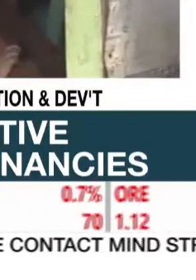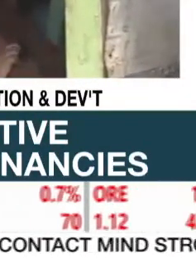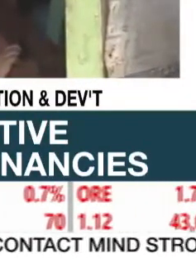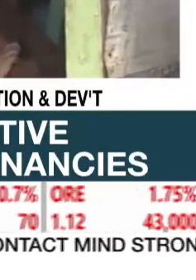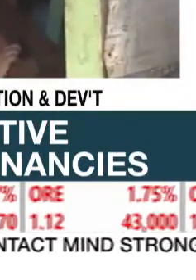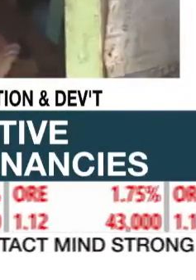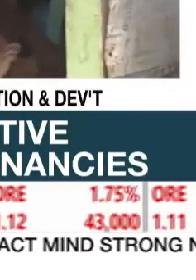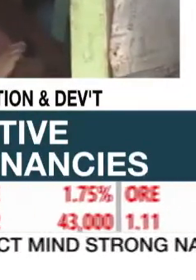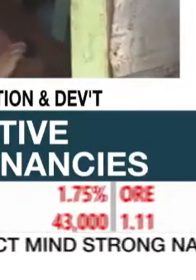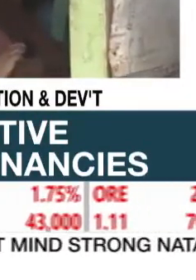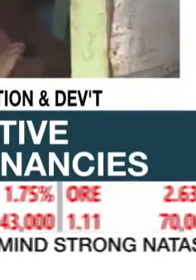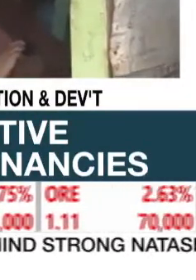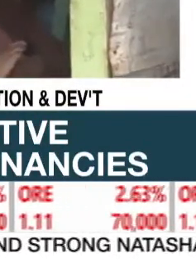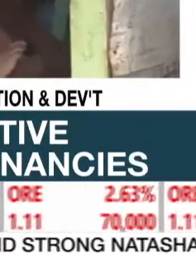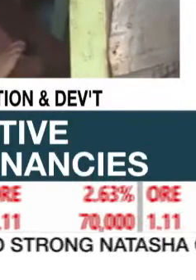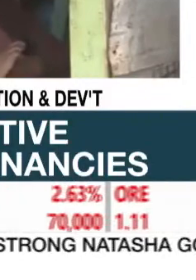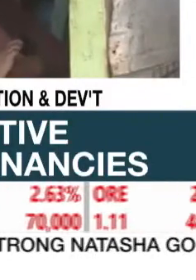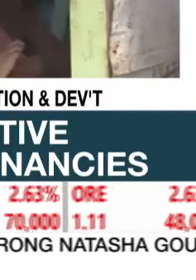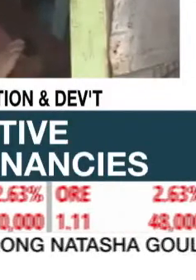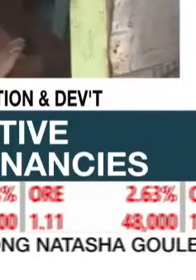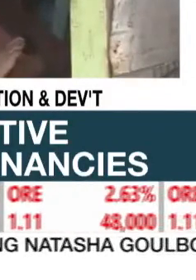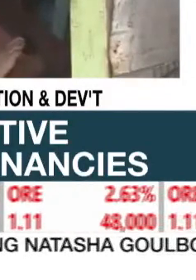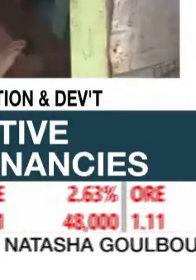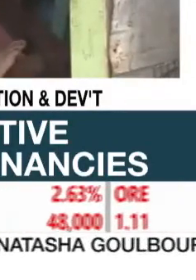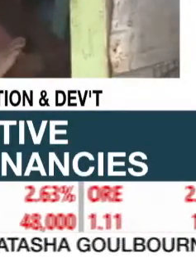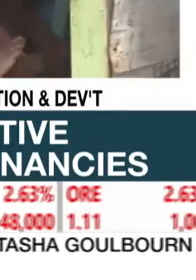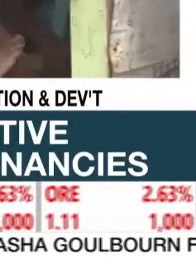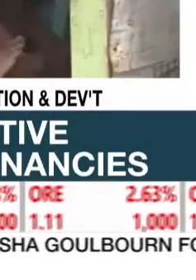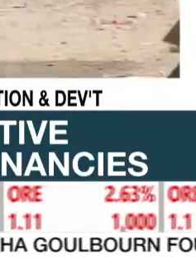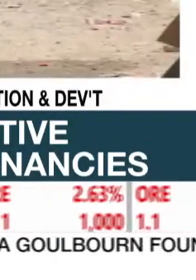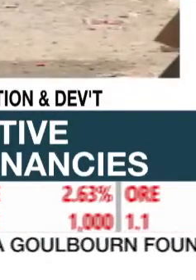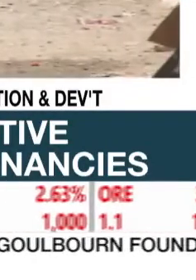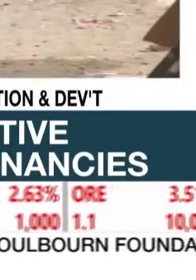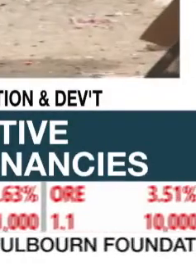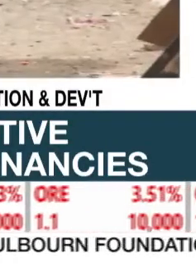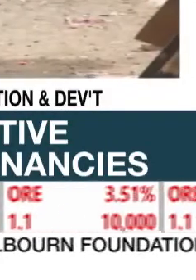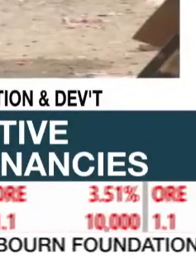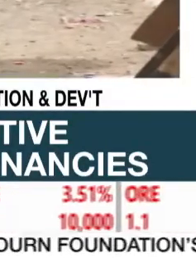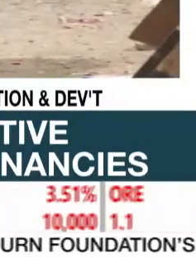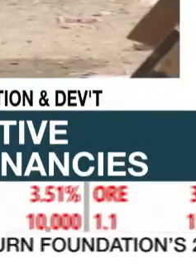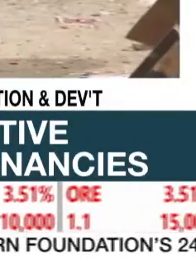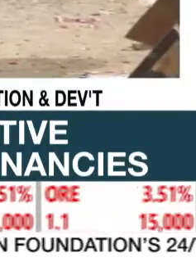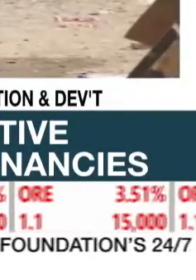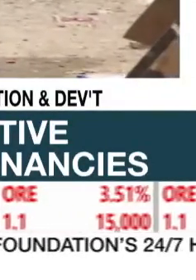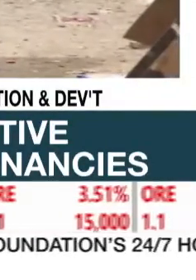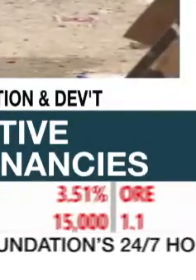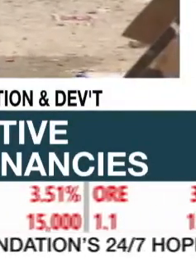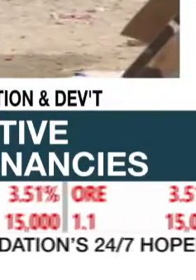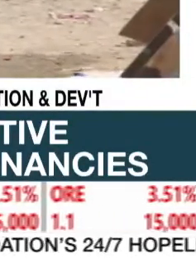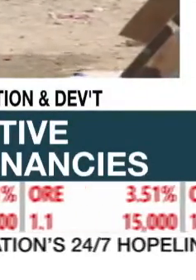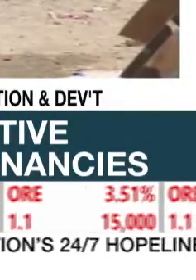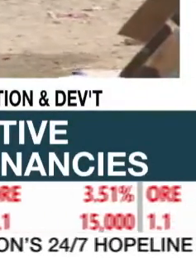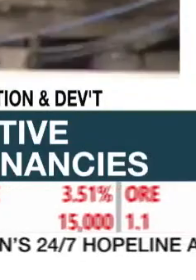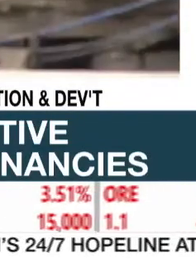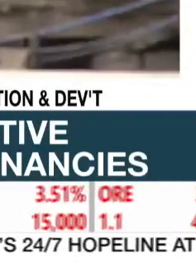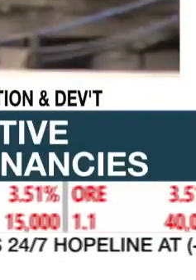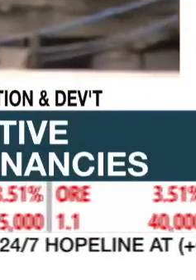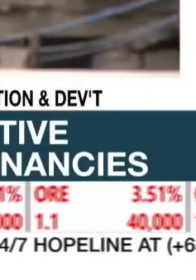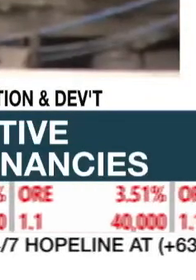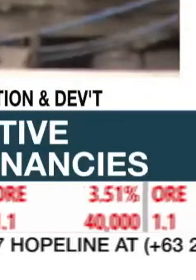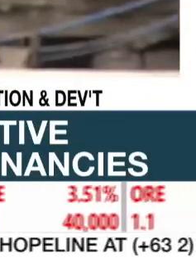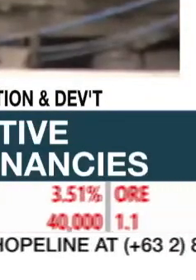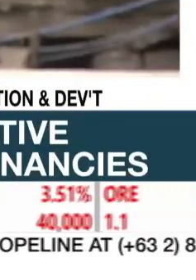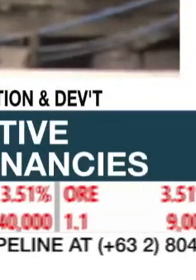up to one-third of girls and boys 15 to 19 years old were already engaging